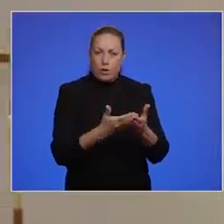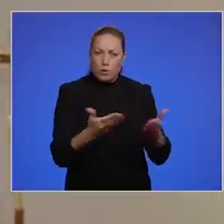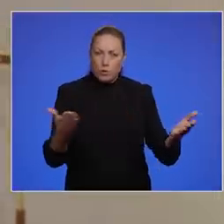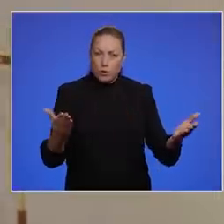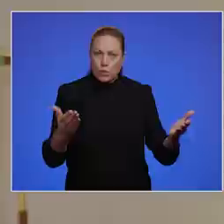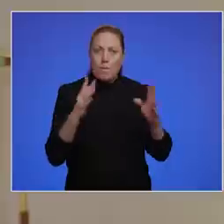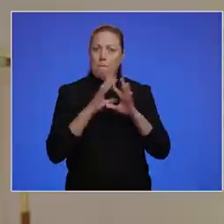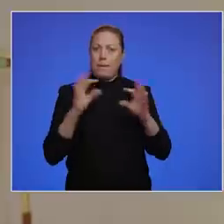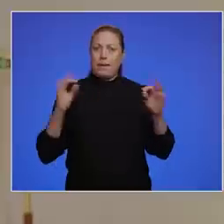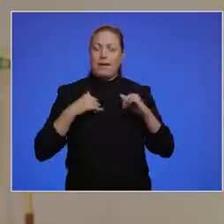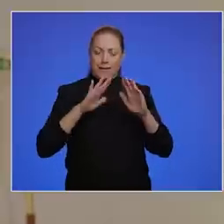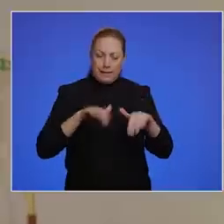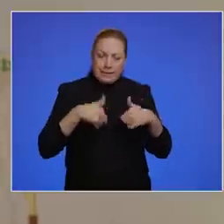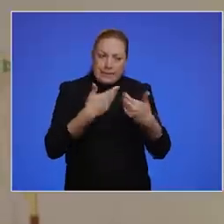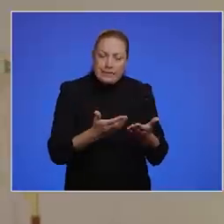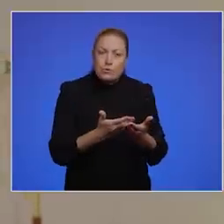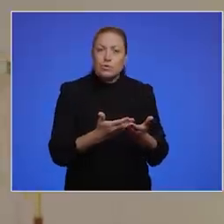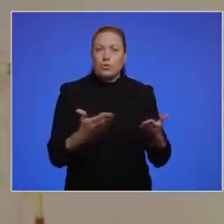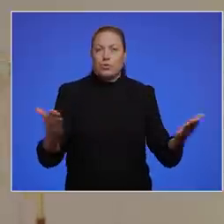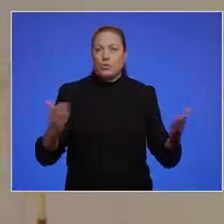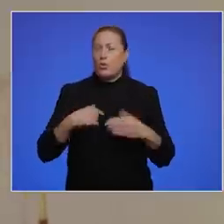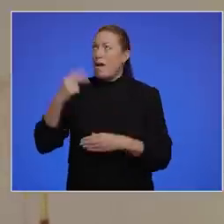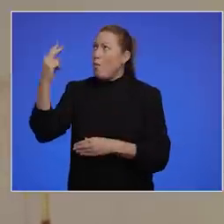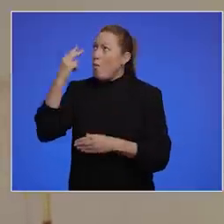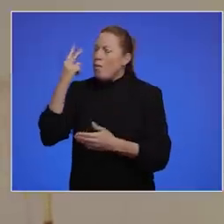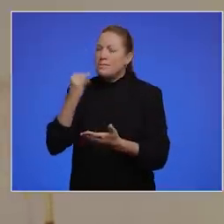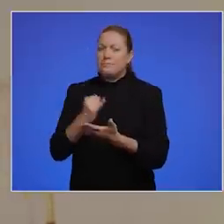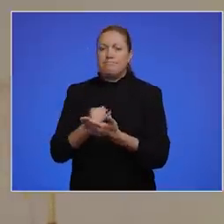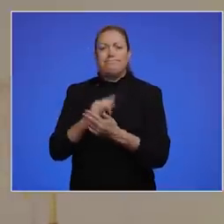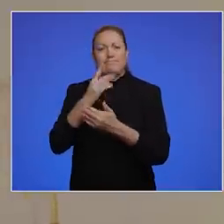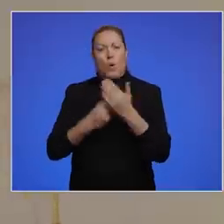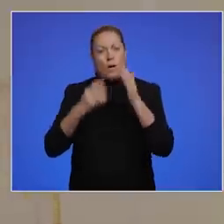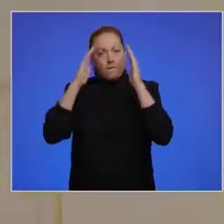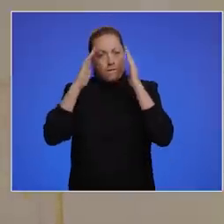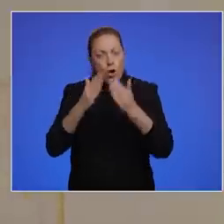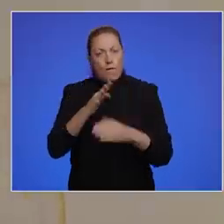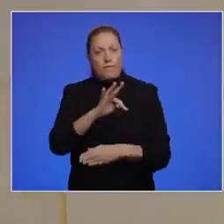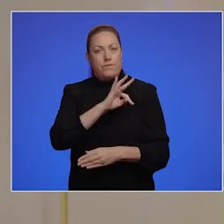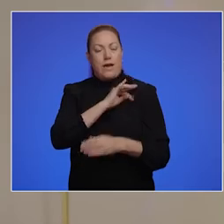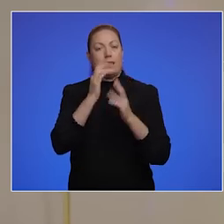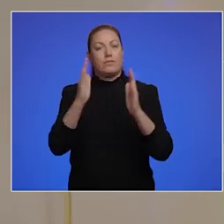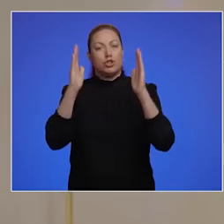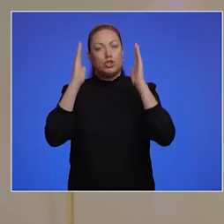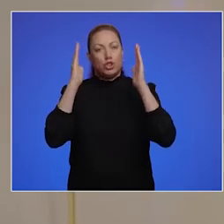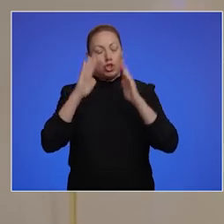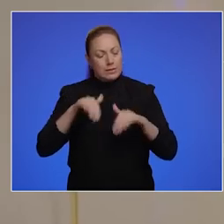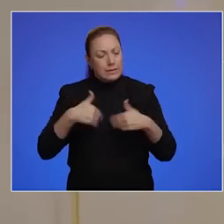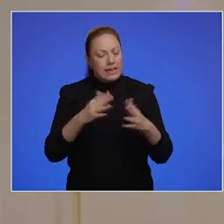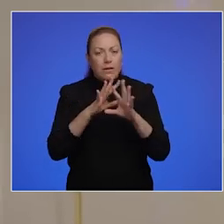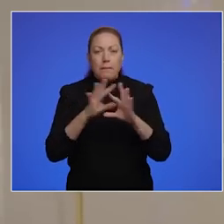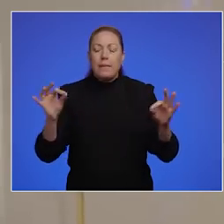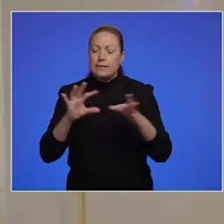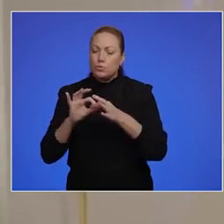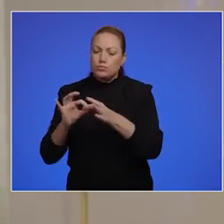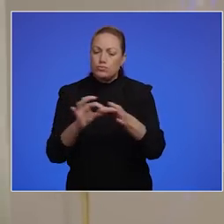leave you My peace I give you Look not on our sins But on the faith of your church And graciously grant her